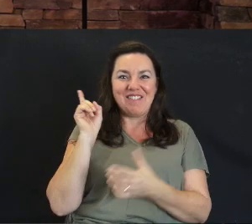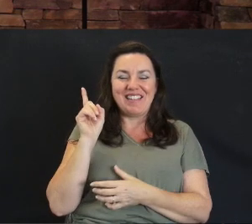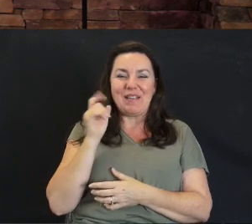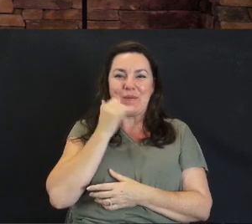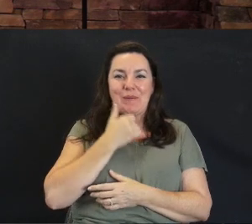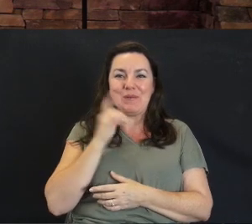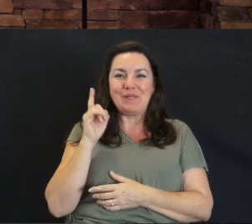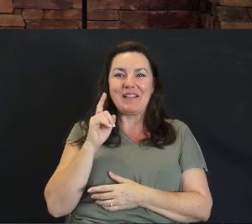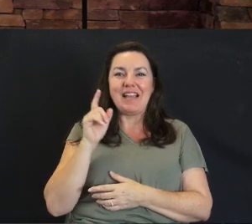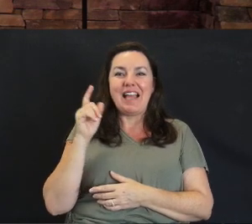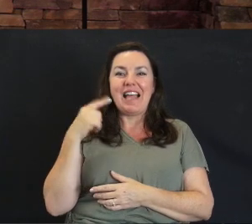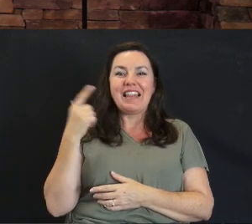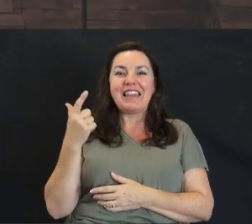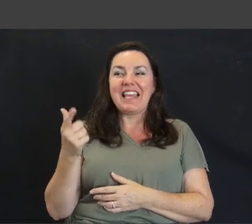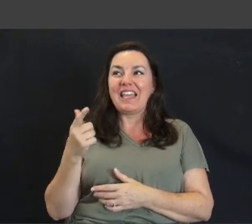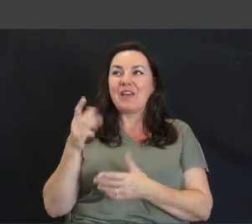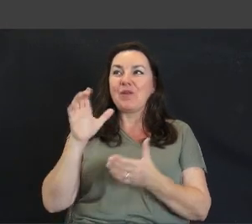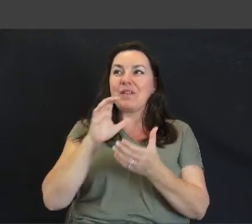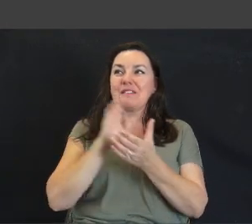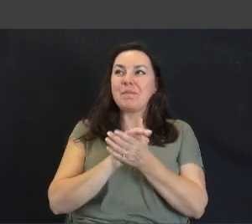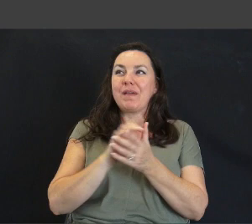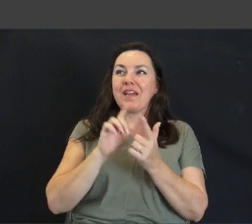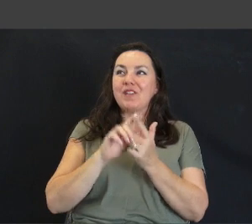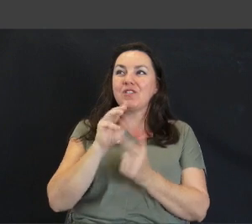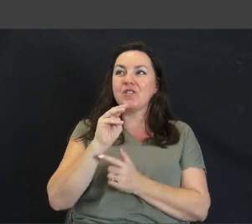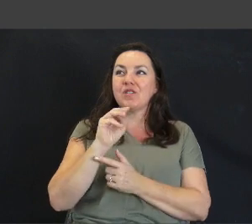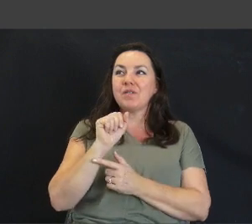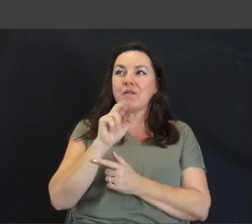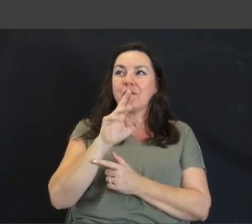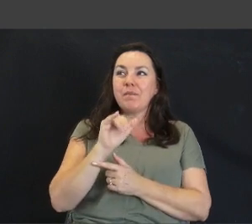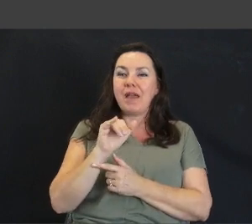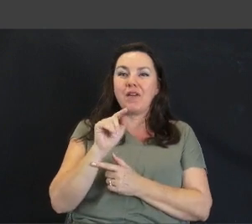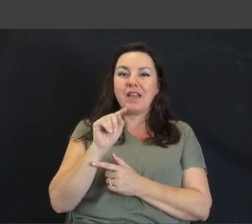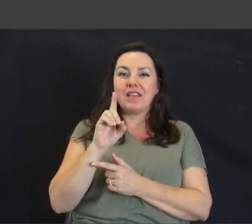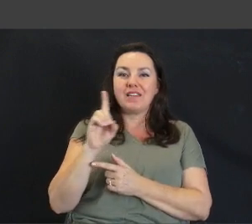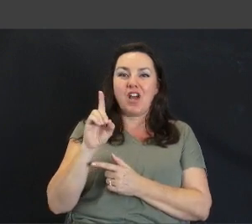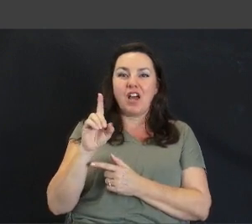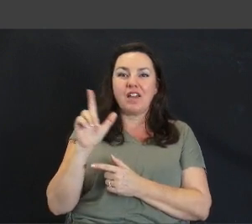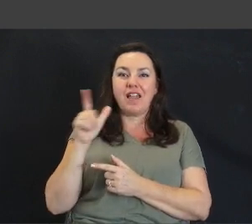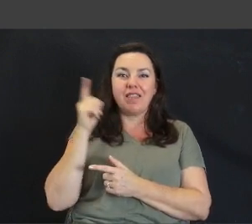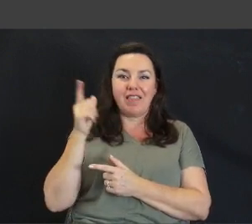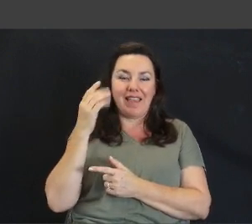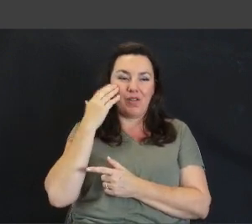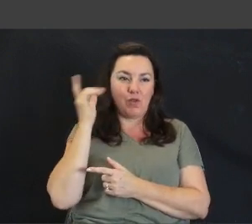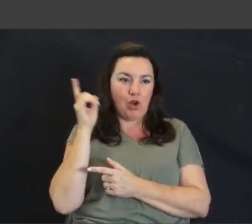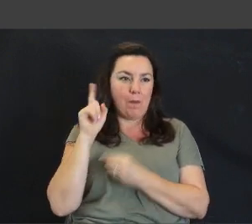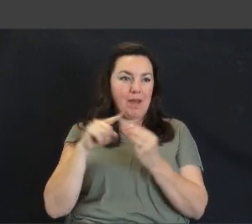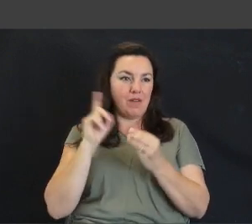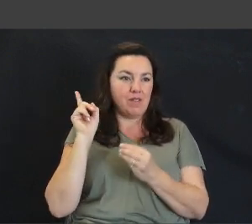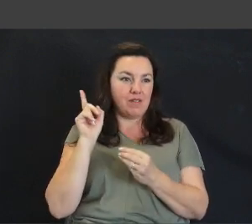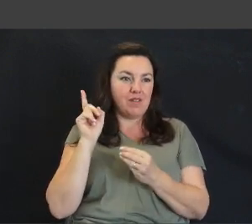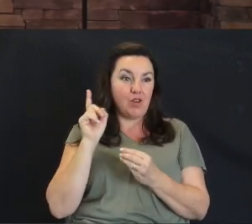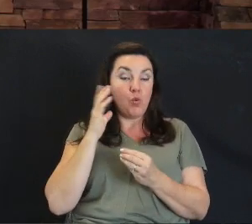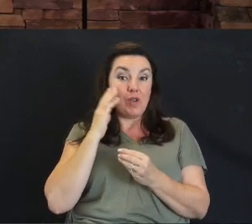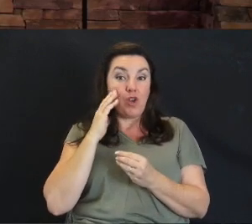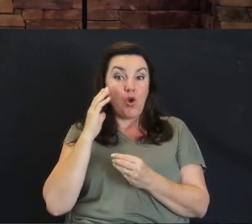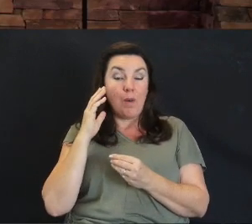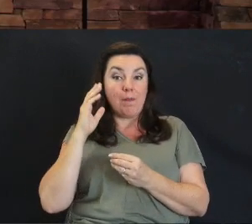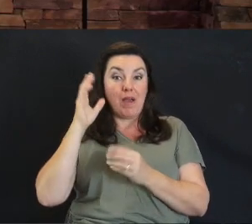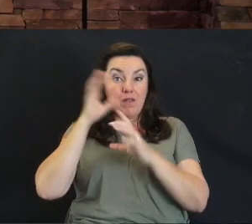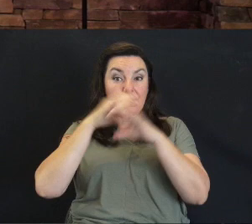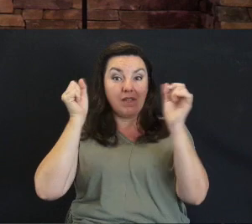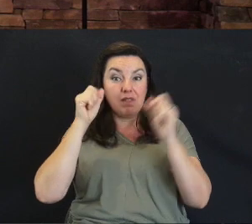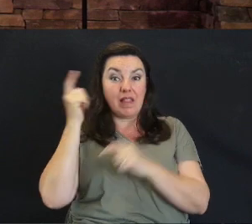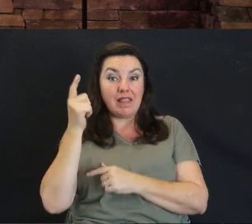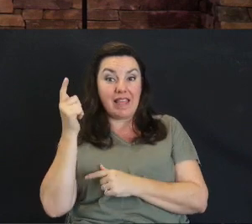Abraham Lincoln Was married to Mary Todd Lincoln That's her We know all about Abraham Lincoln We don't know about Mary